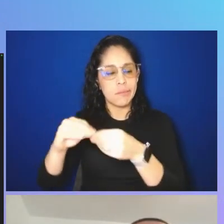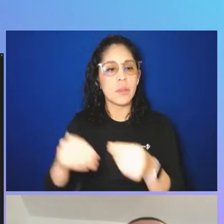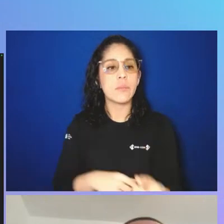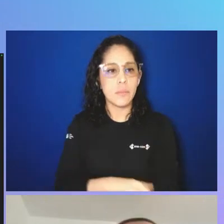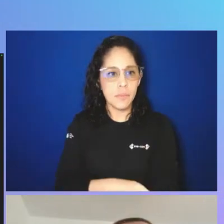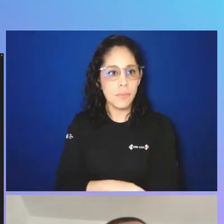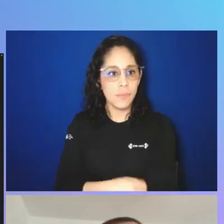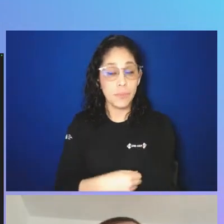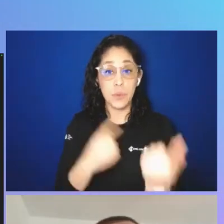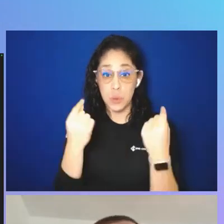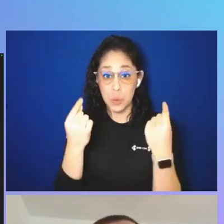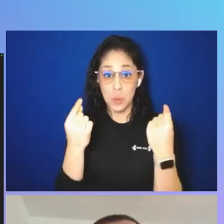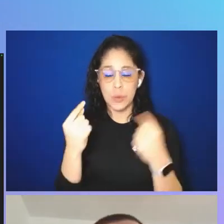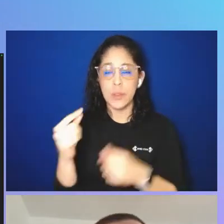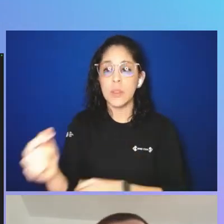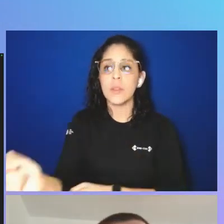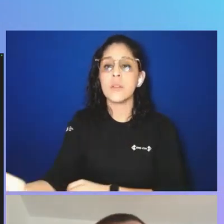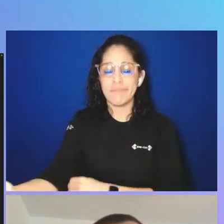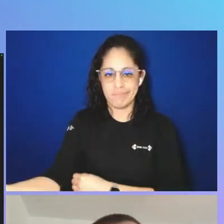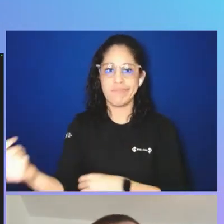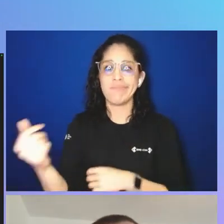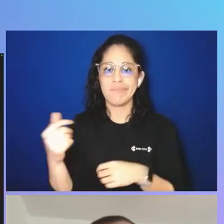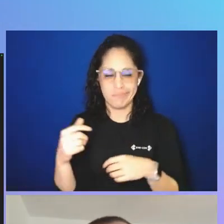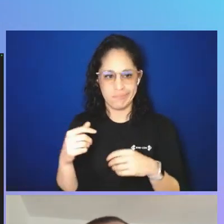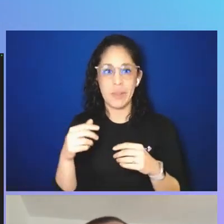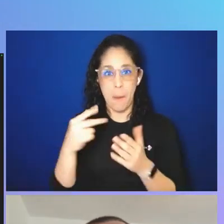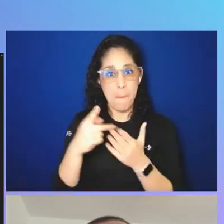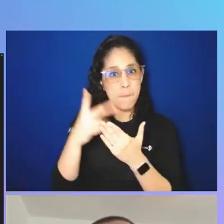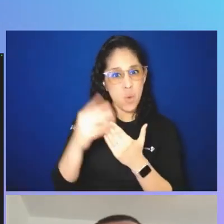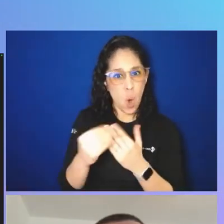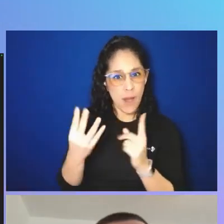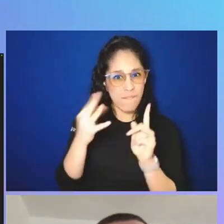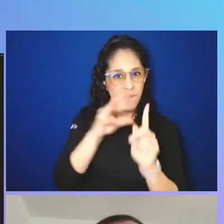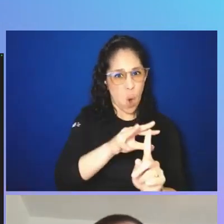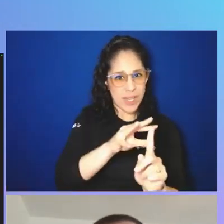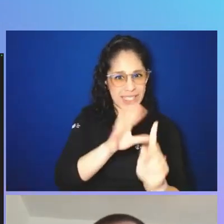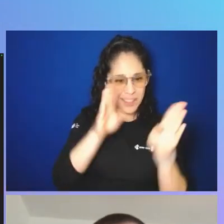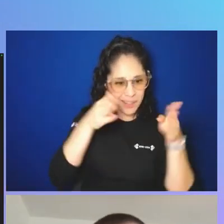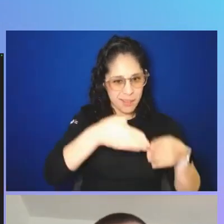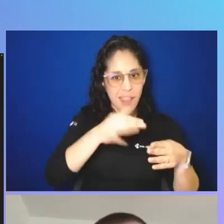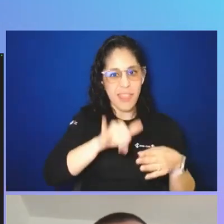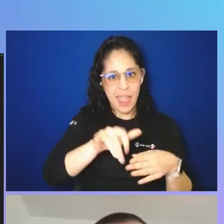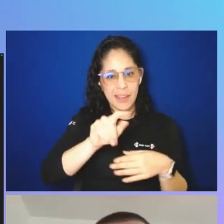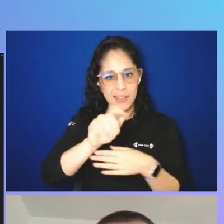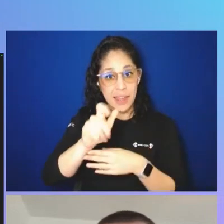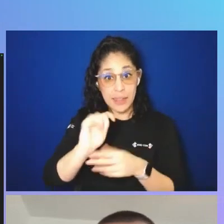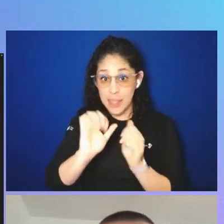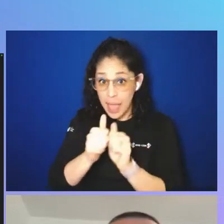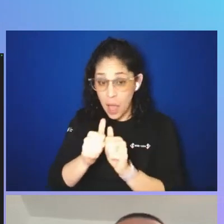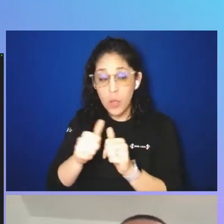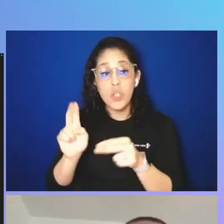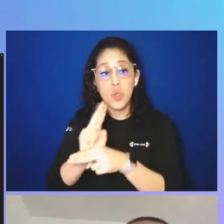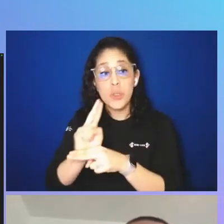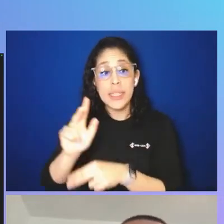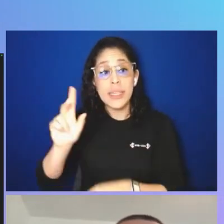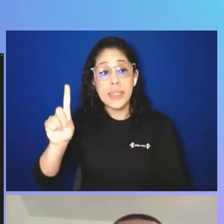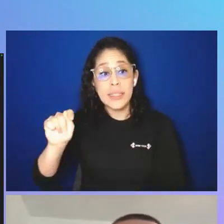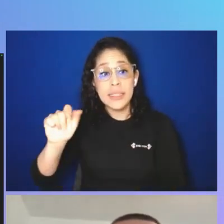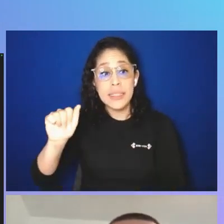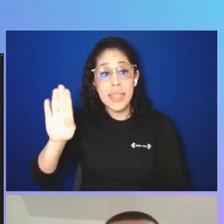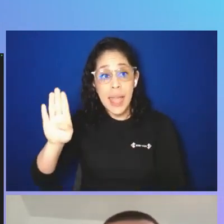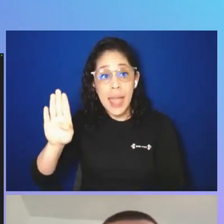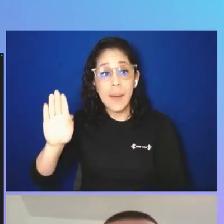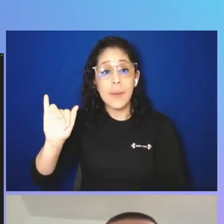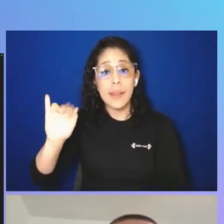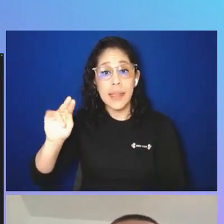was to move focus to that text programmatically using tab index equals -1, not tab index